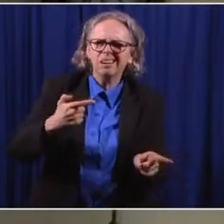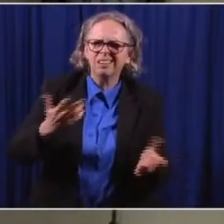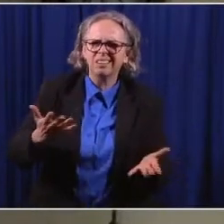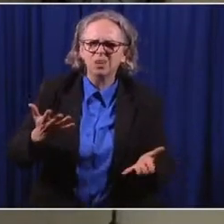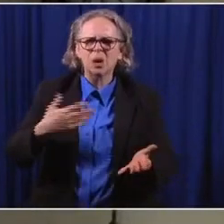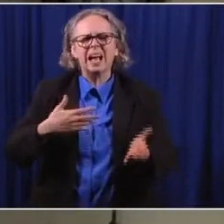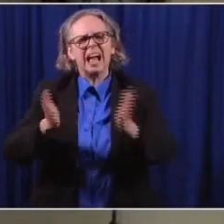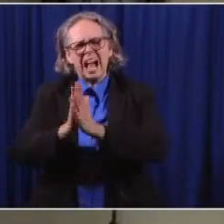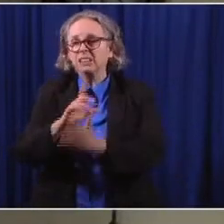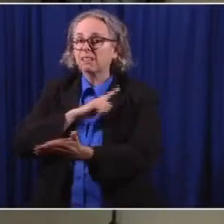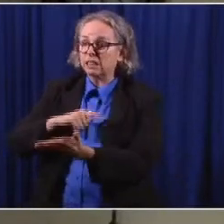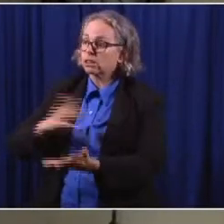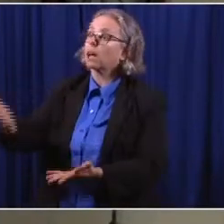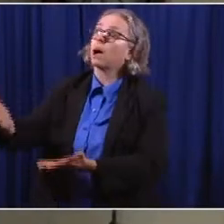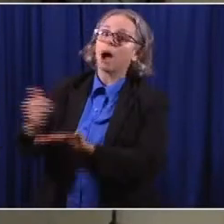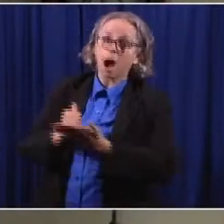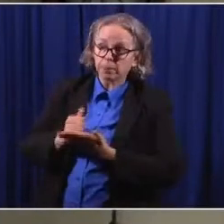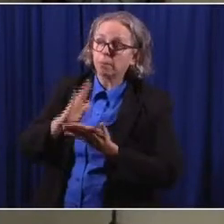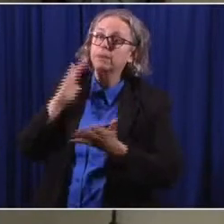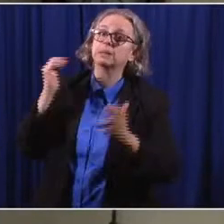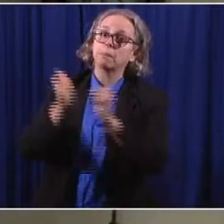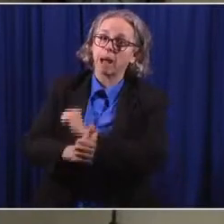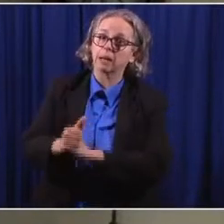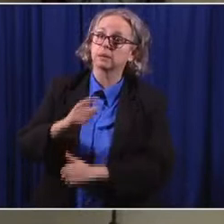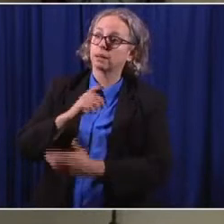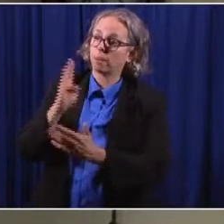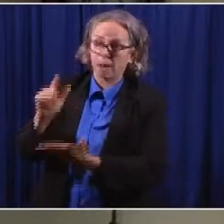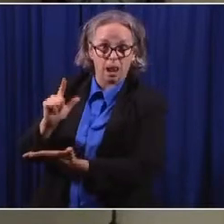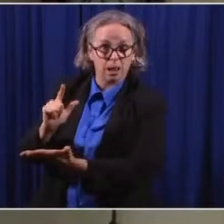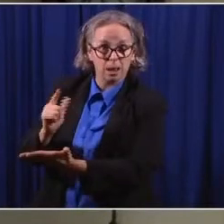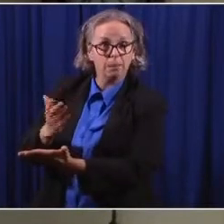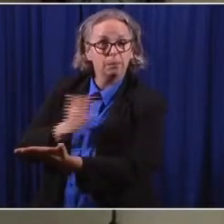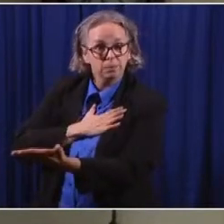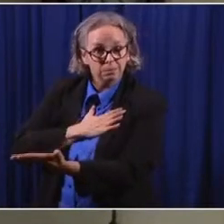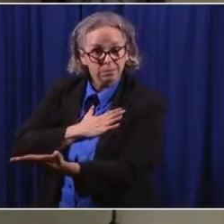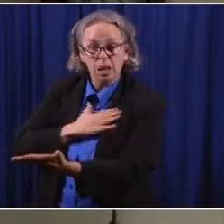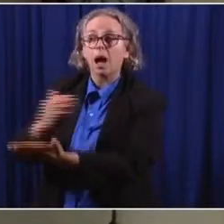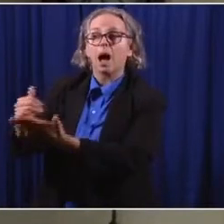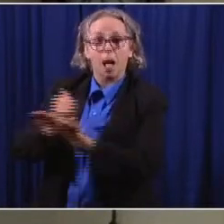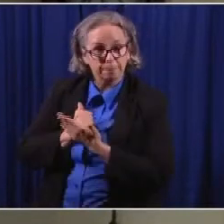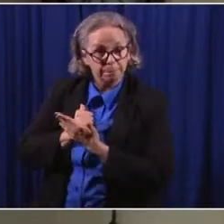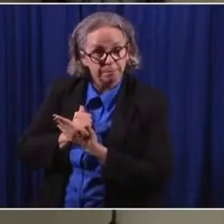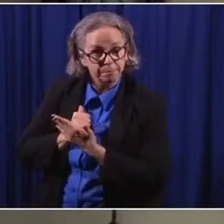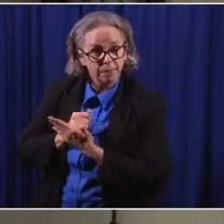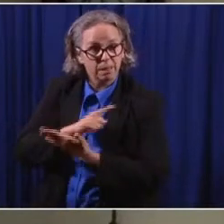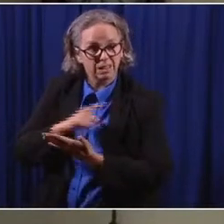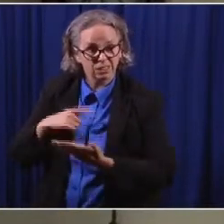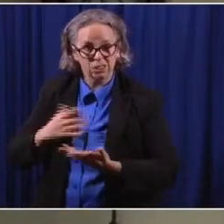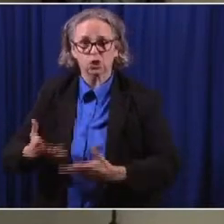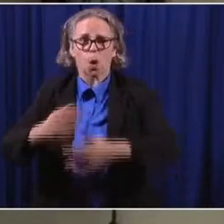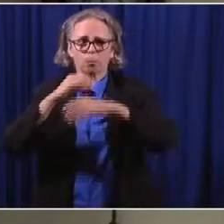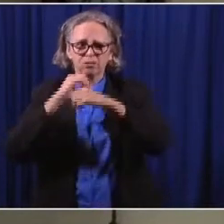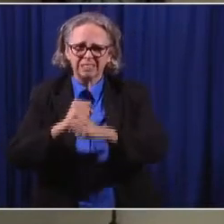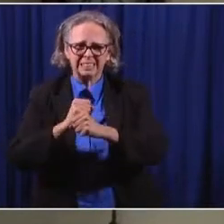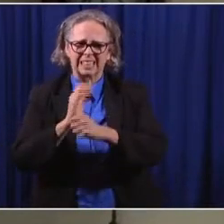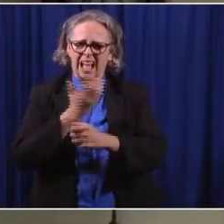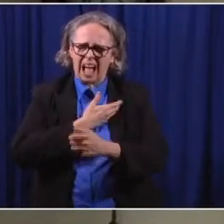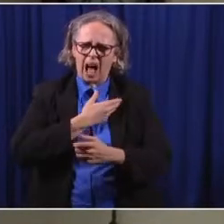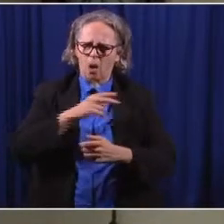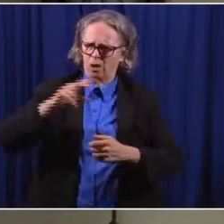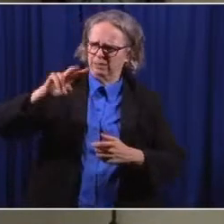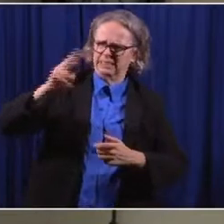this. I don't know who's against this. This protects the Second Amendment. These people don't have a right to have a gun